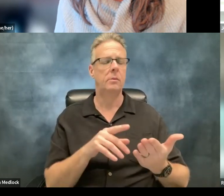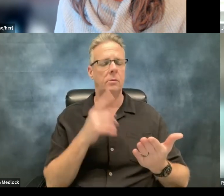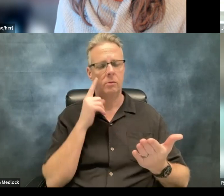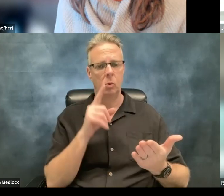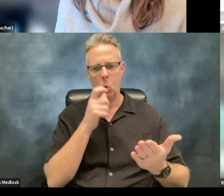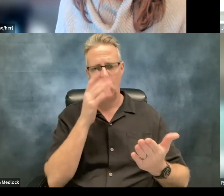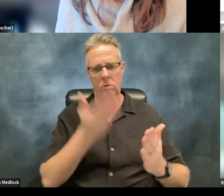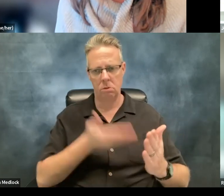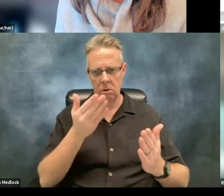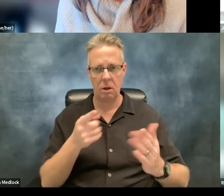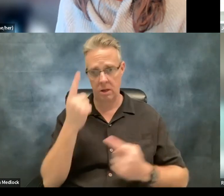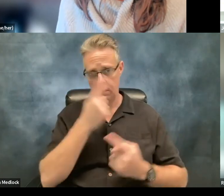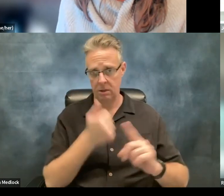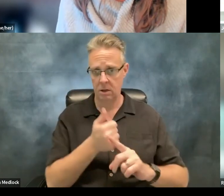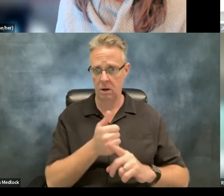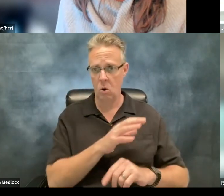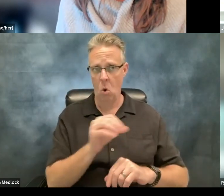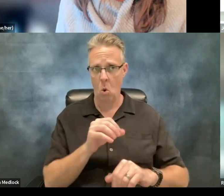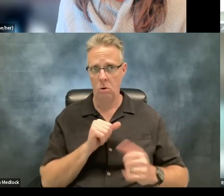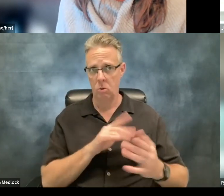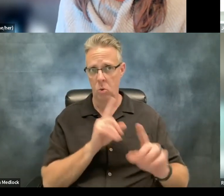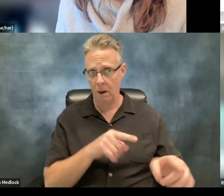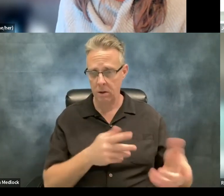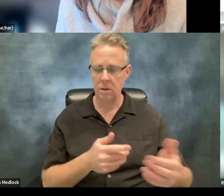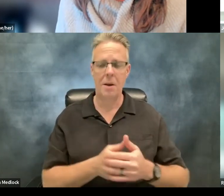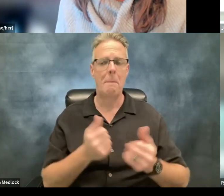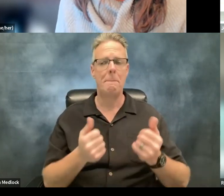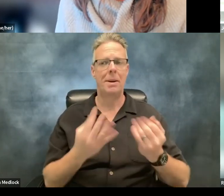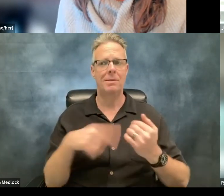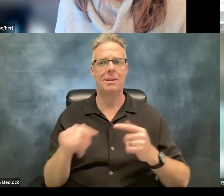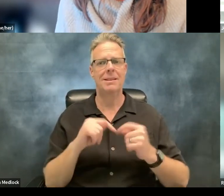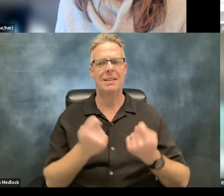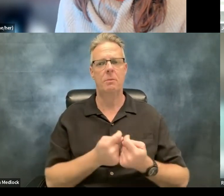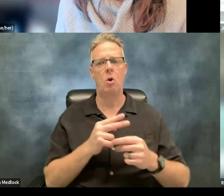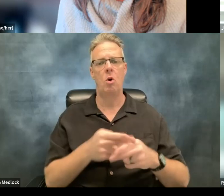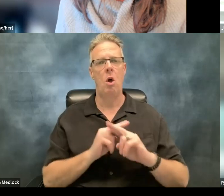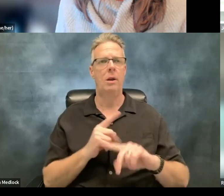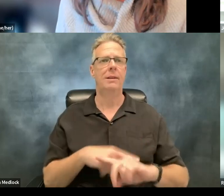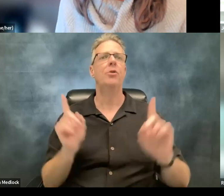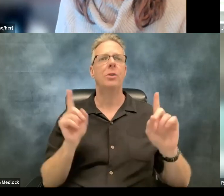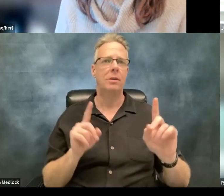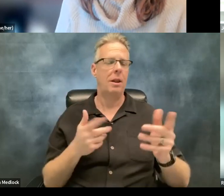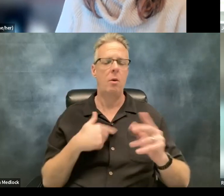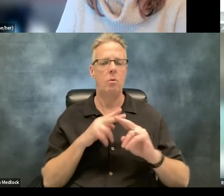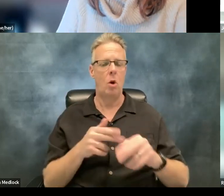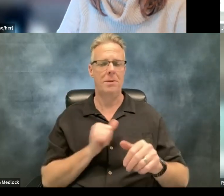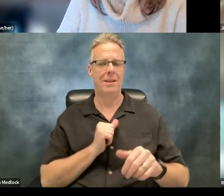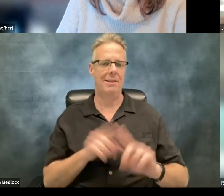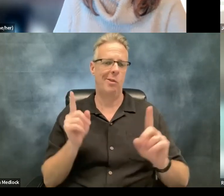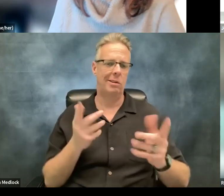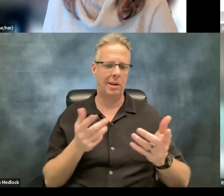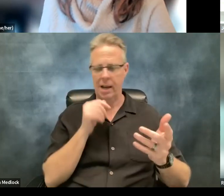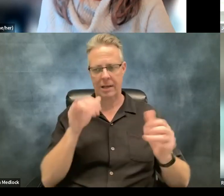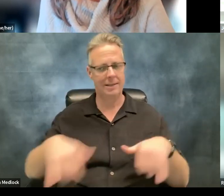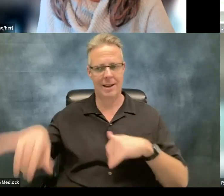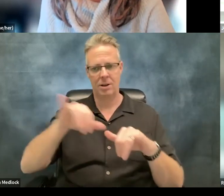self-define themselves, whether they consider themselves co-response. And frankly, a lot of these teams actually refer to themselves as something different because we haven't had a